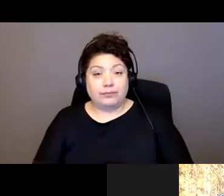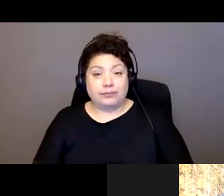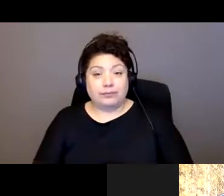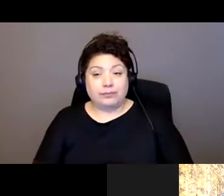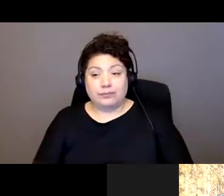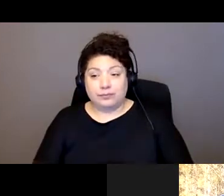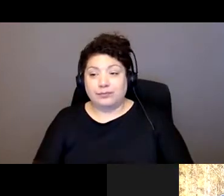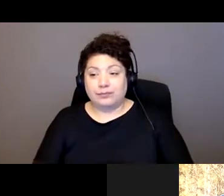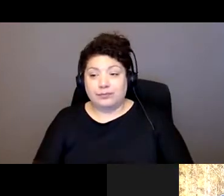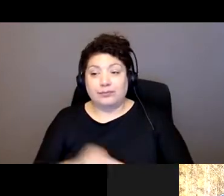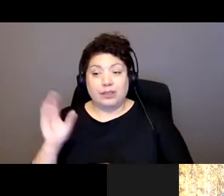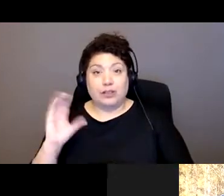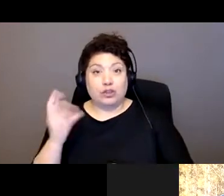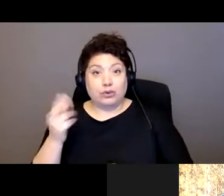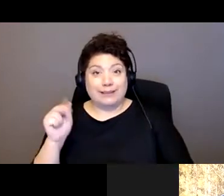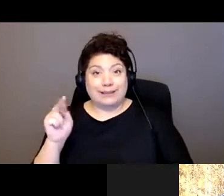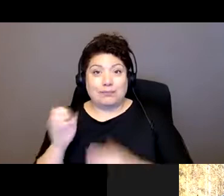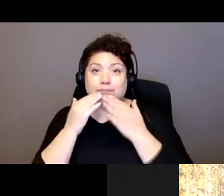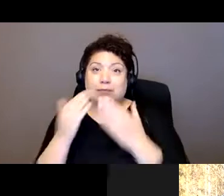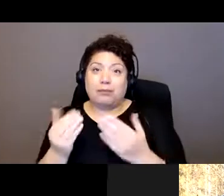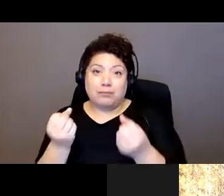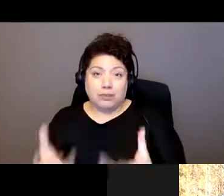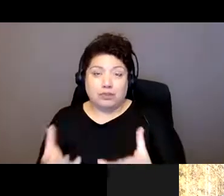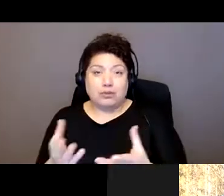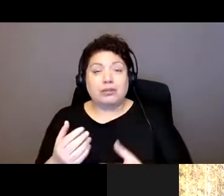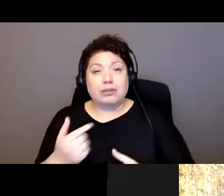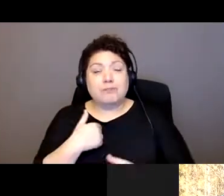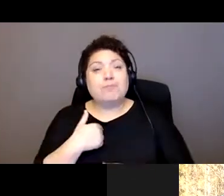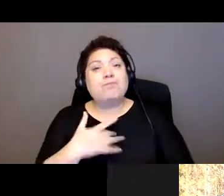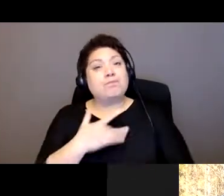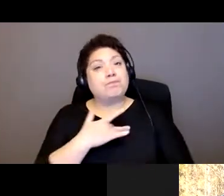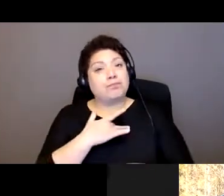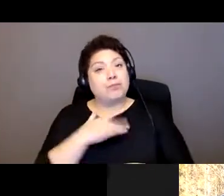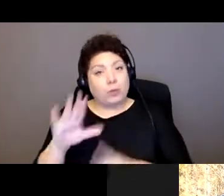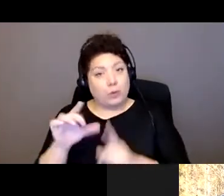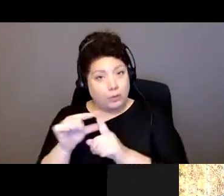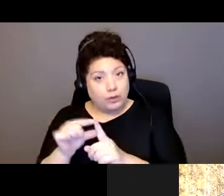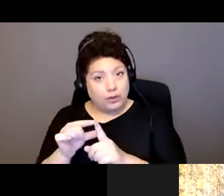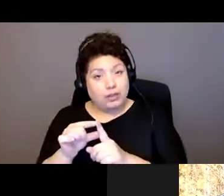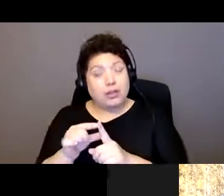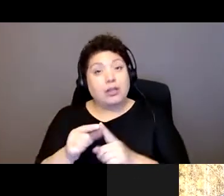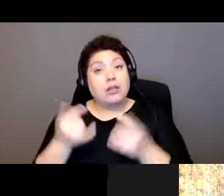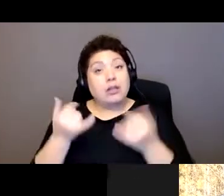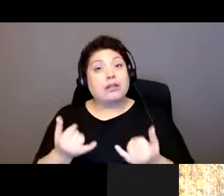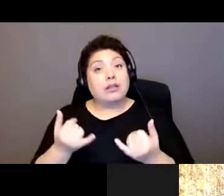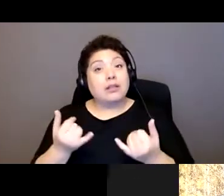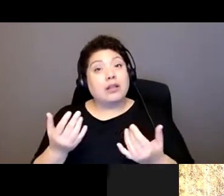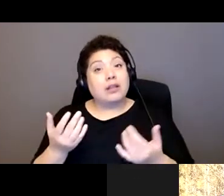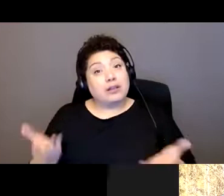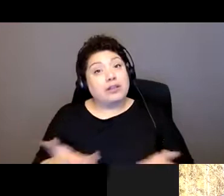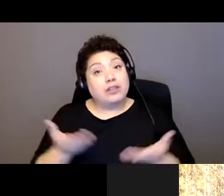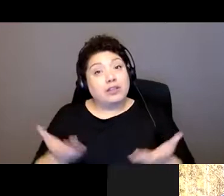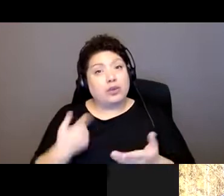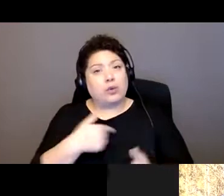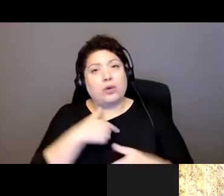Thank you so much, Minnie. I'm so touched by your words. And I want you to know that we are here today walking with you. And we